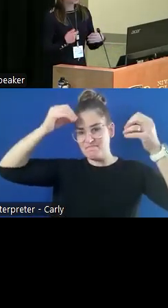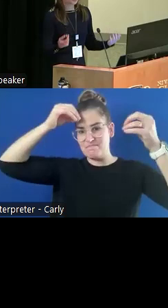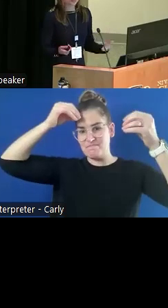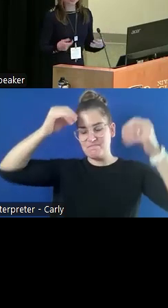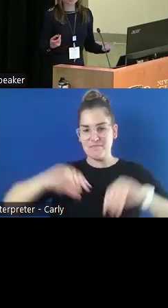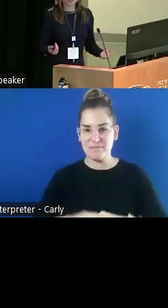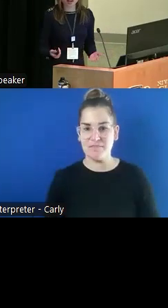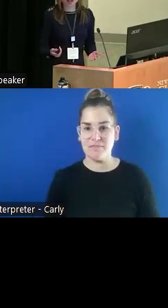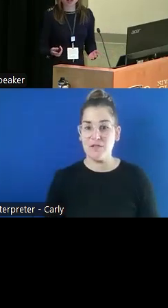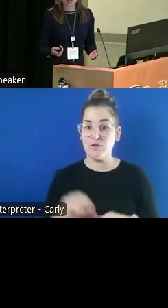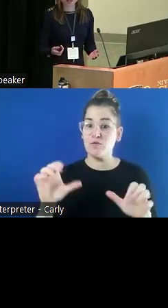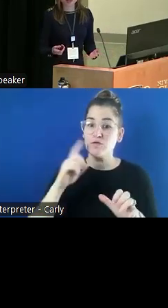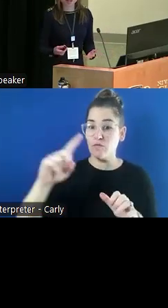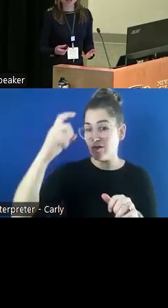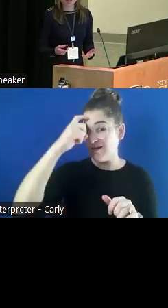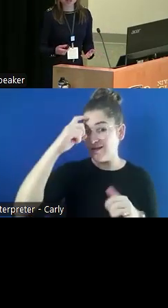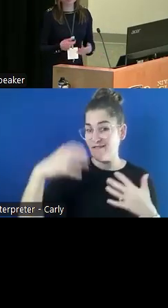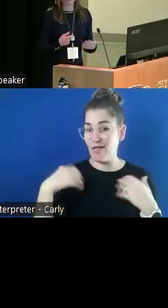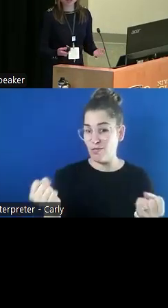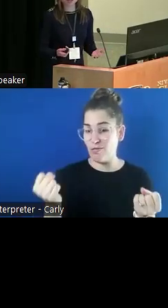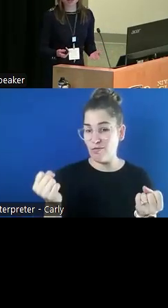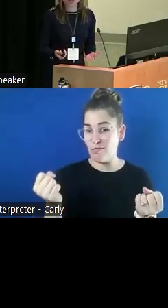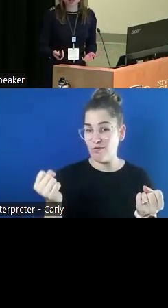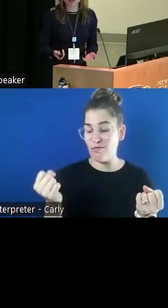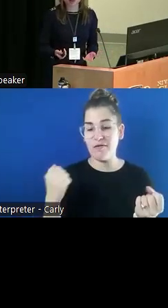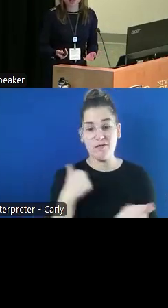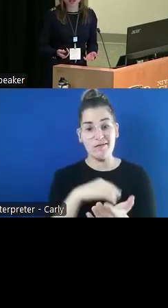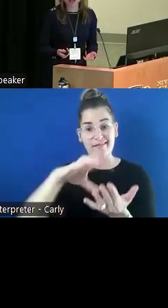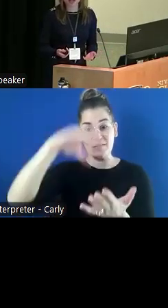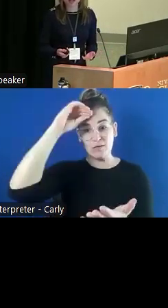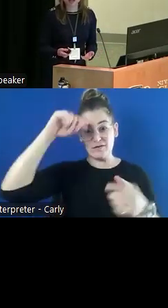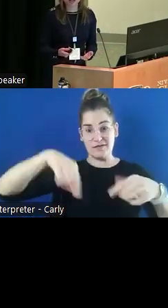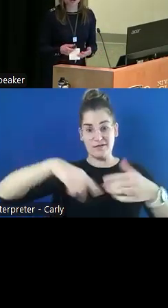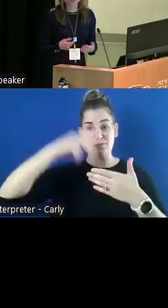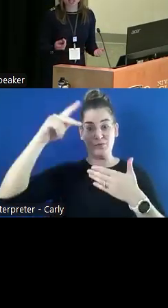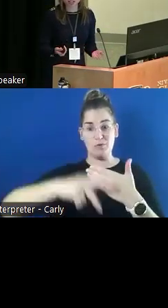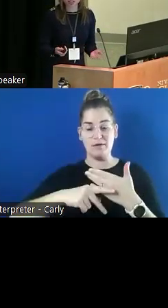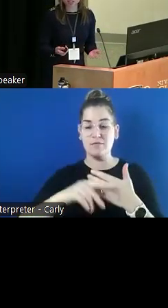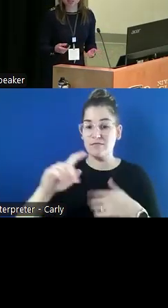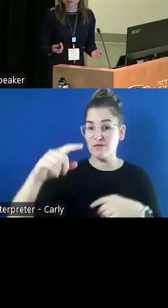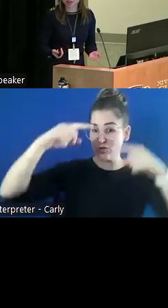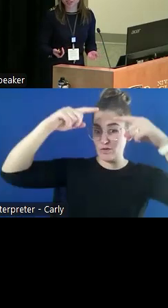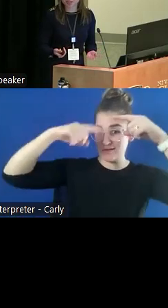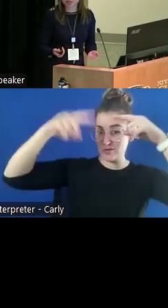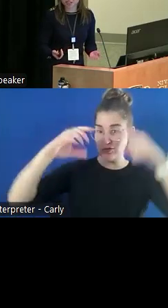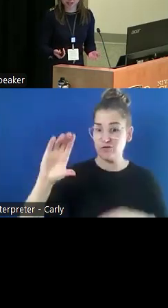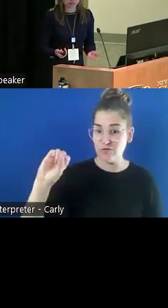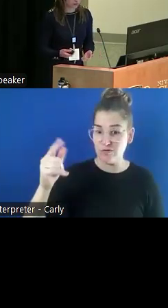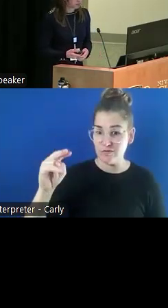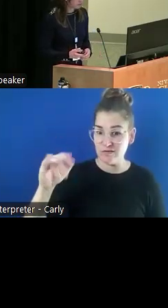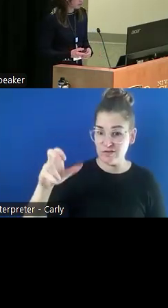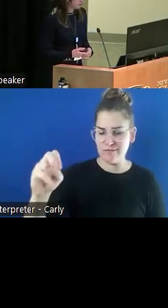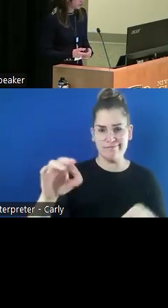we'll do this for your cognitive health, because you have learned from this therapy program that your cognition is very important to your functioning.